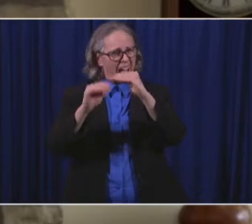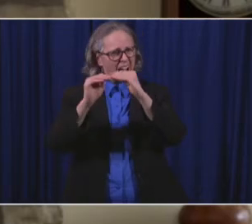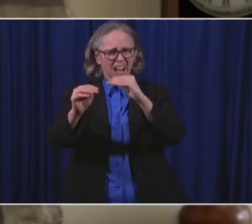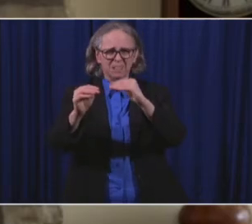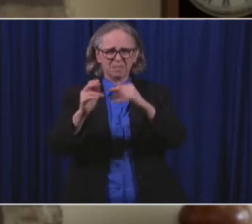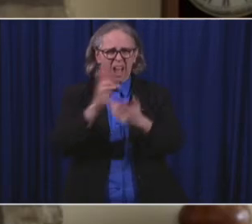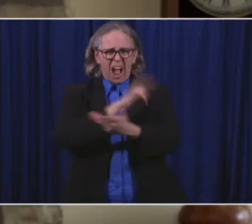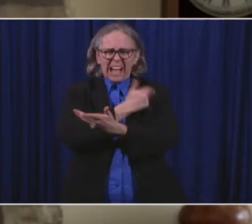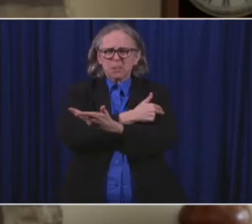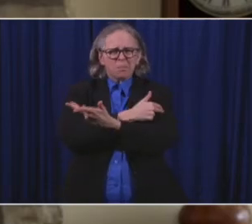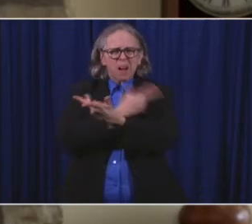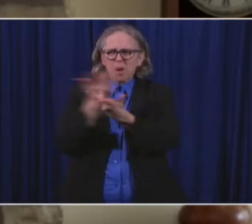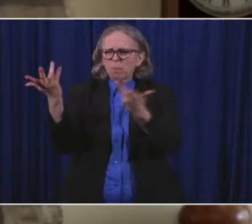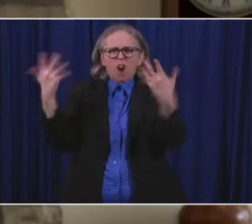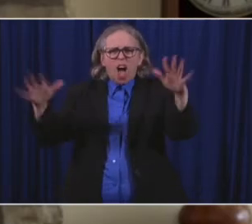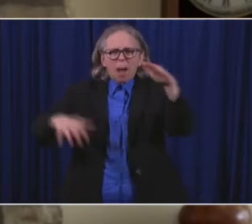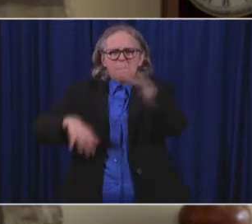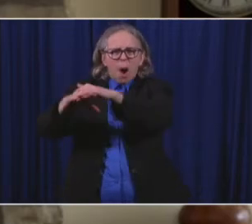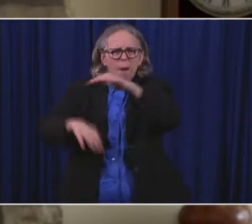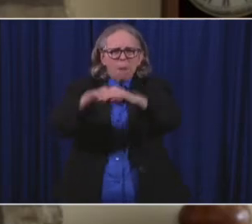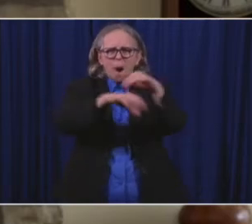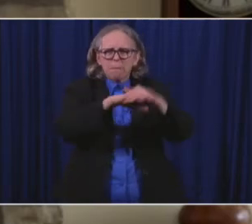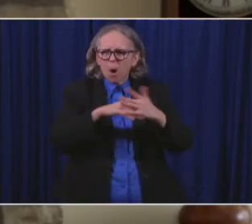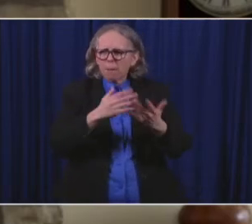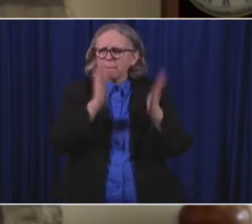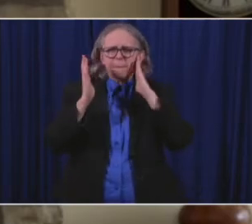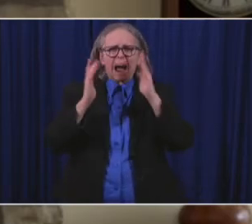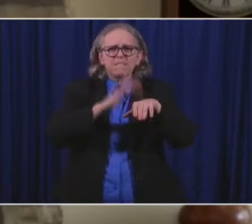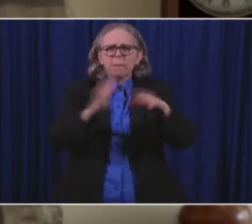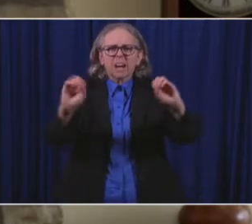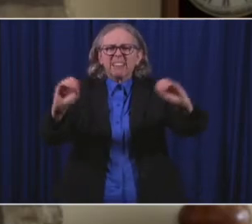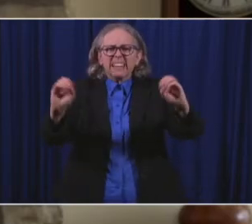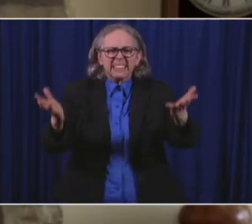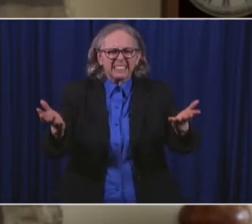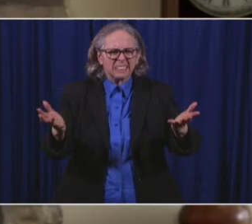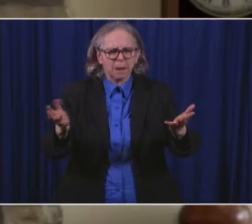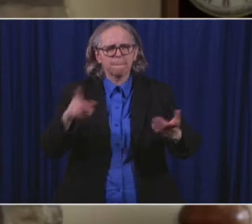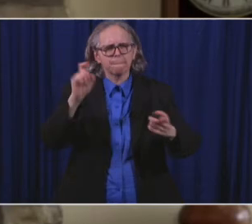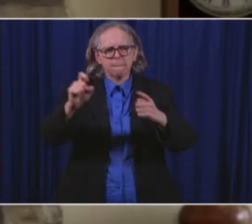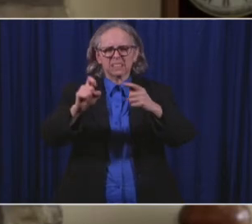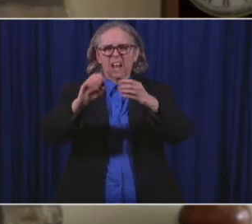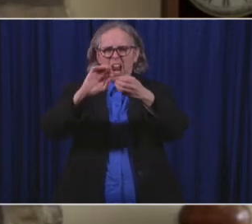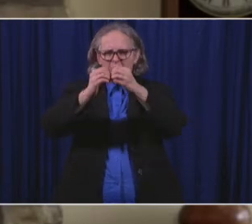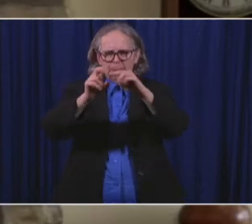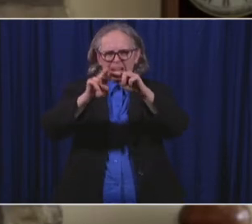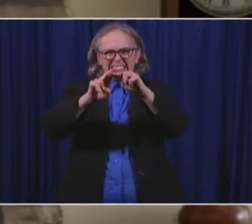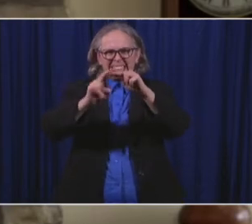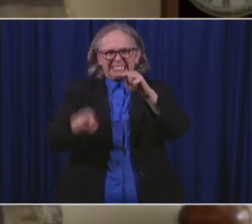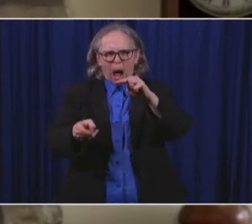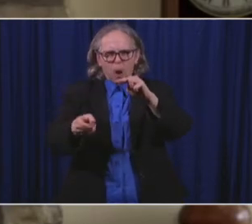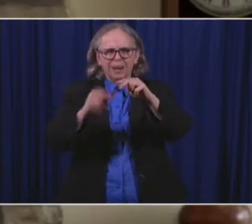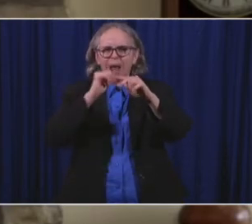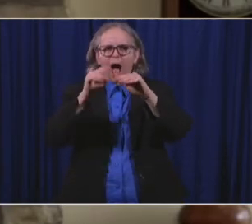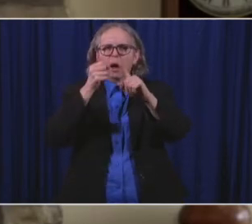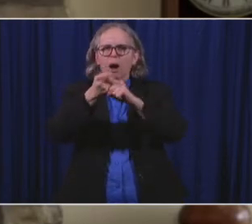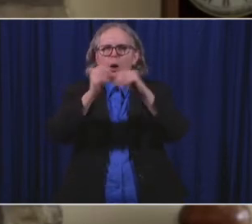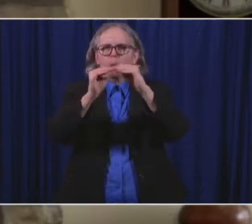hospitals. And, we've got to try to take this down. I think we know what works.